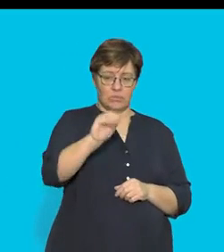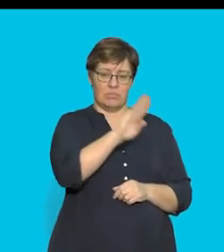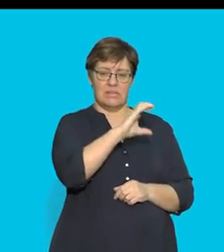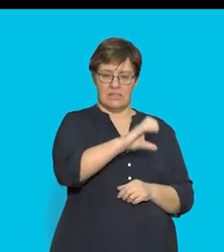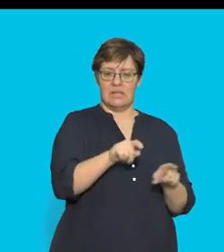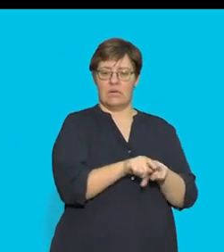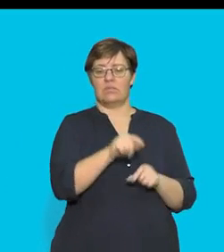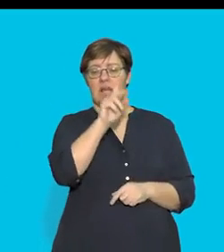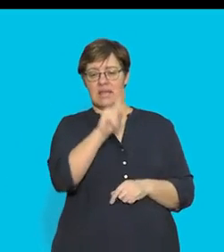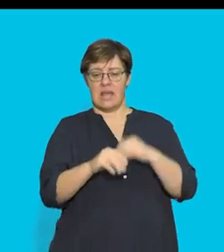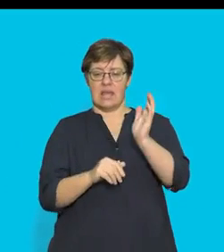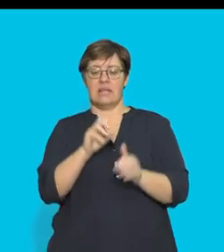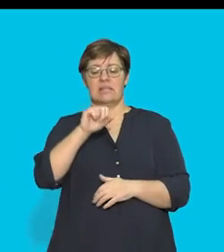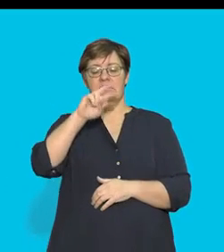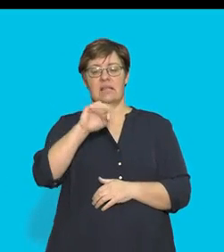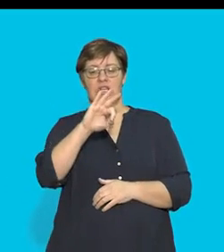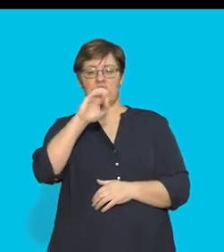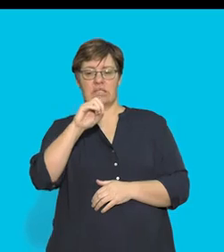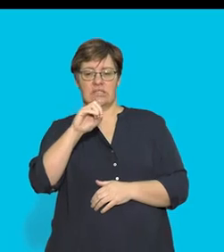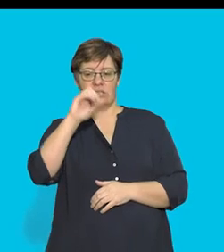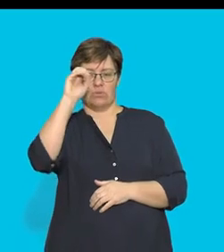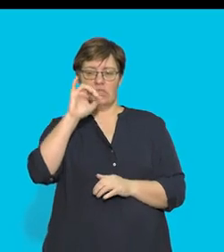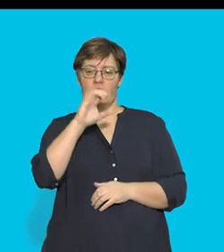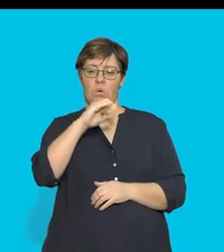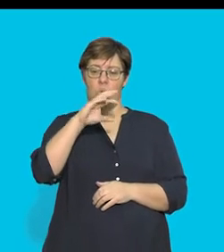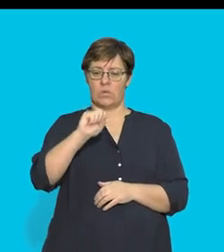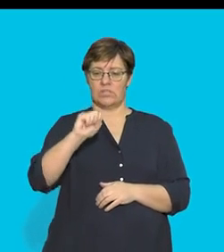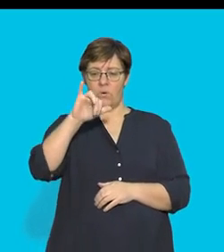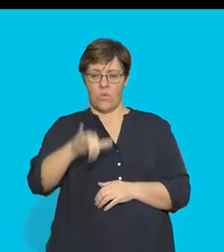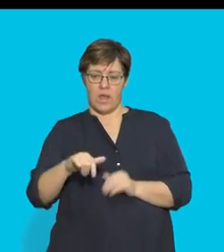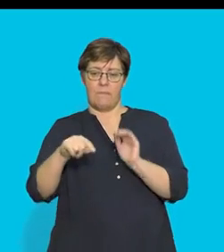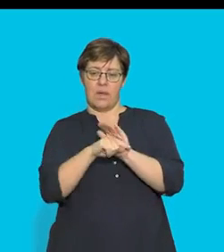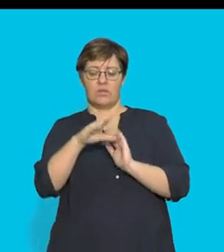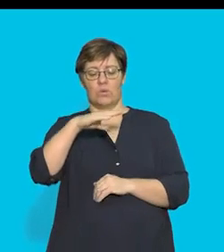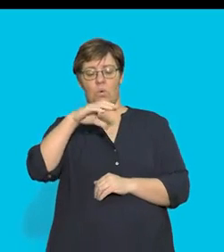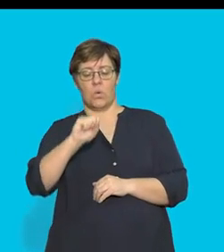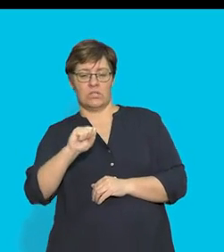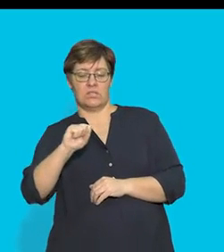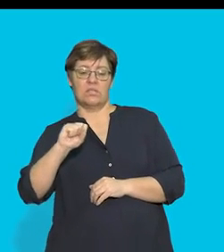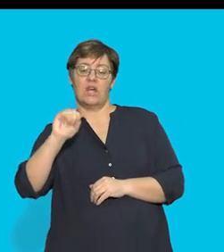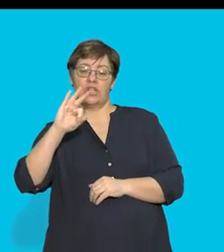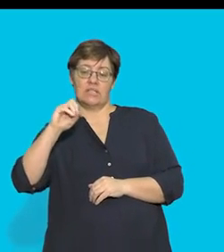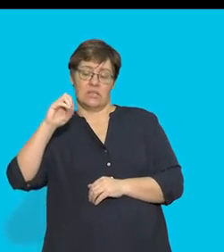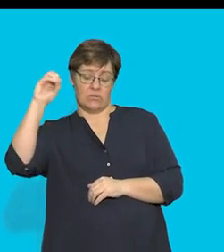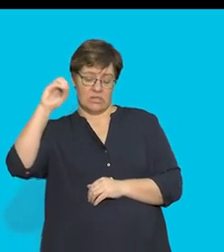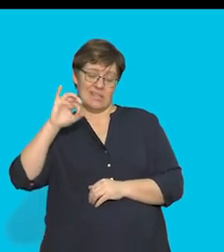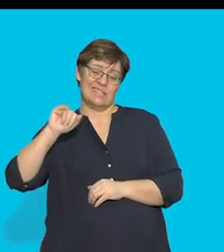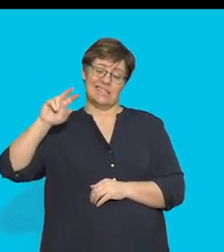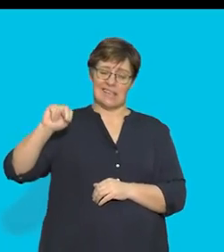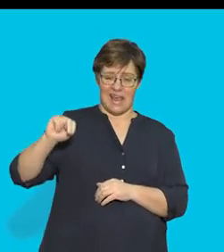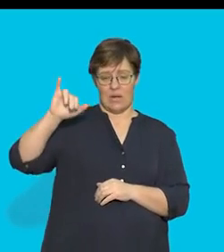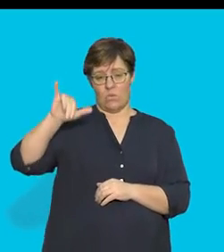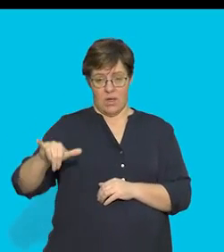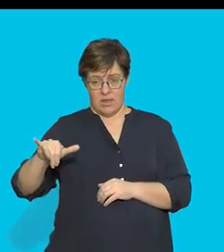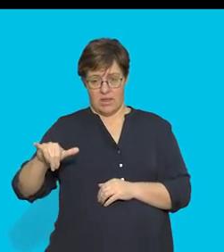degrees cos of y times cos of 30 degrees sine of y. That's just substituting